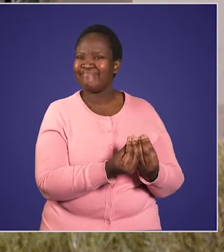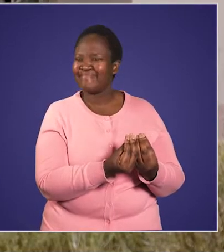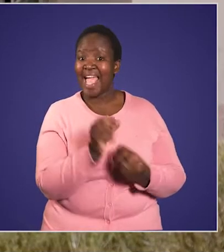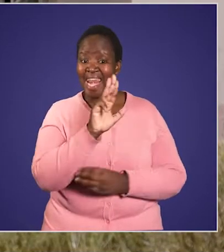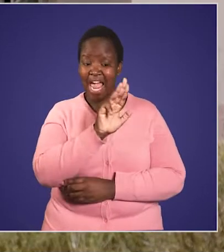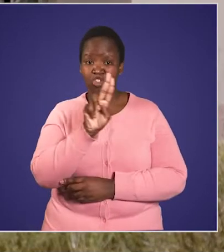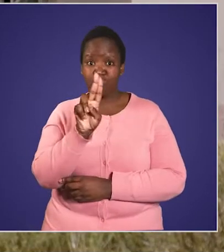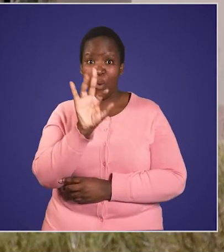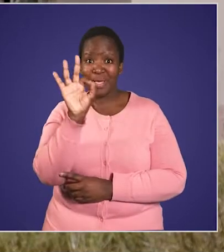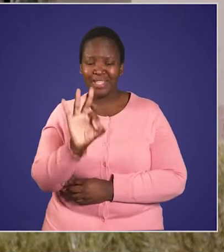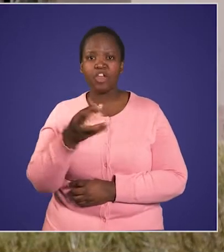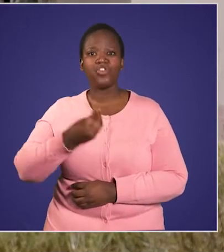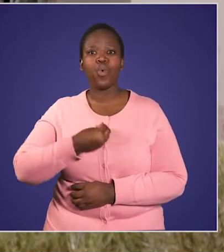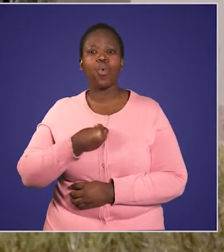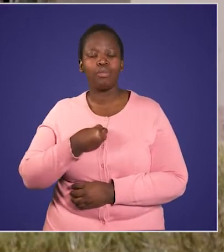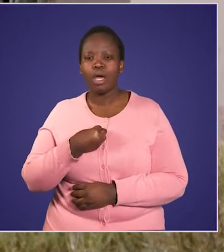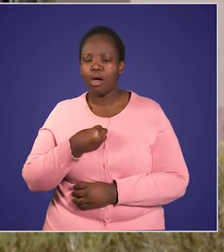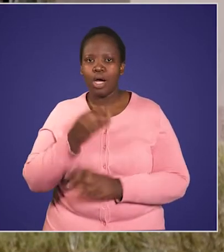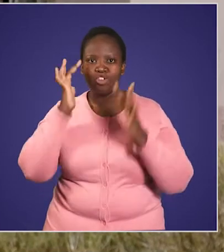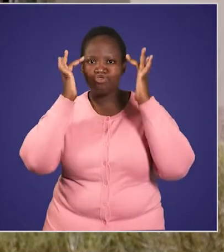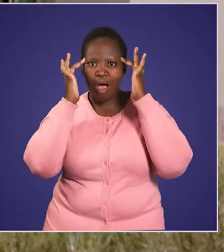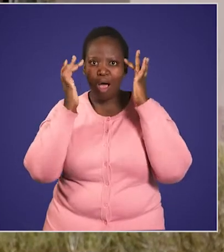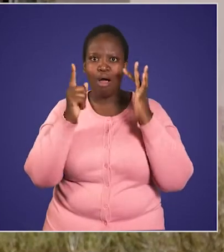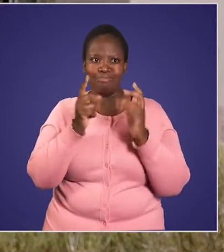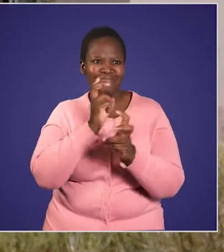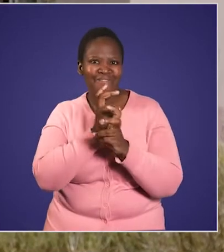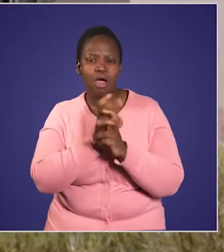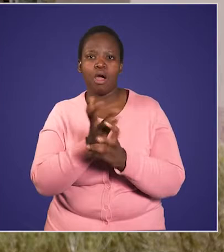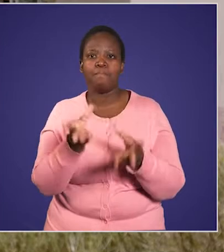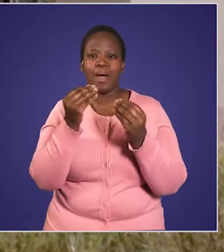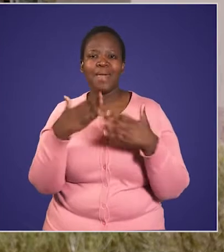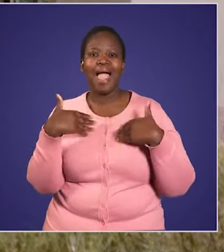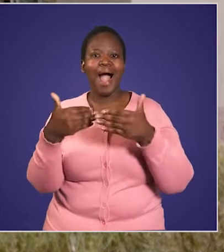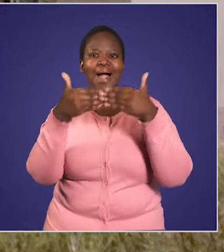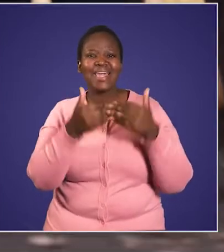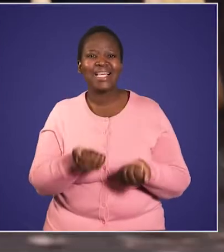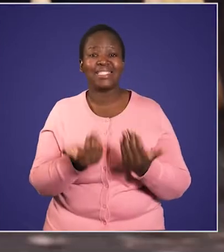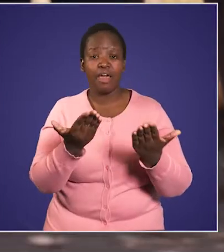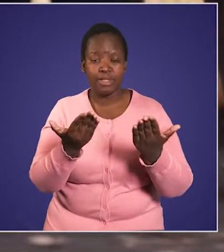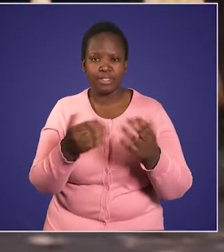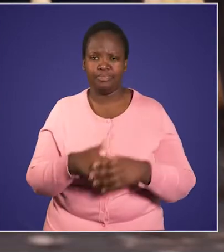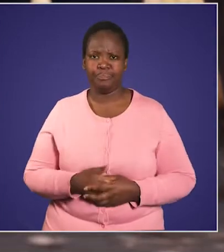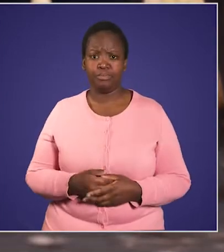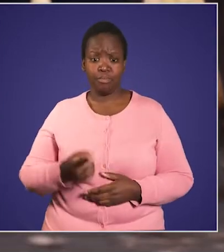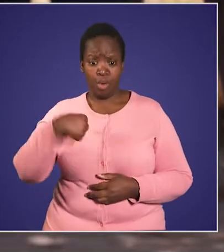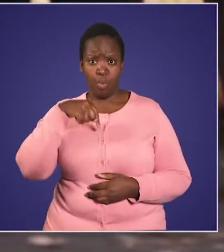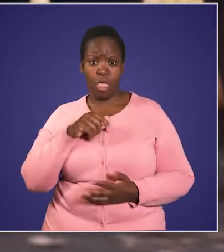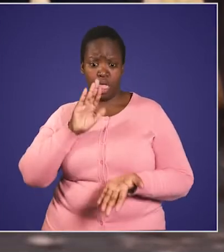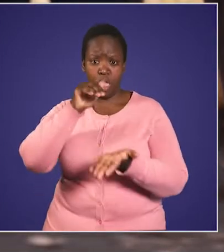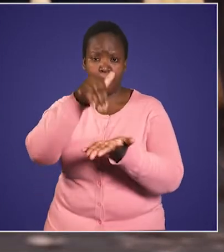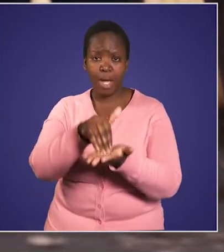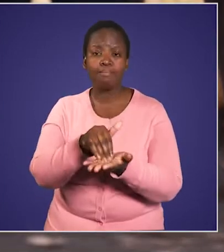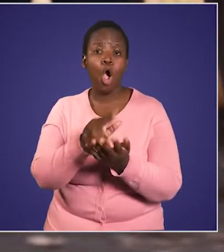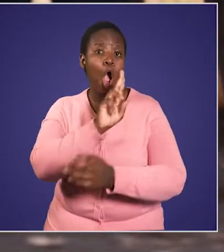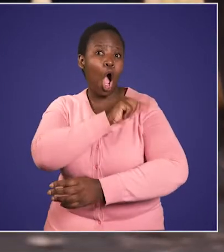of young people reported struggling to access health services and support. Arriving at the hospital, you would